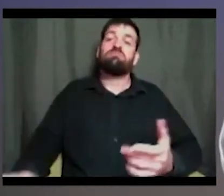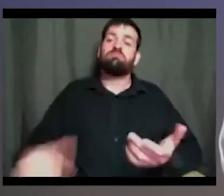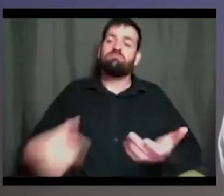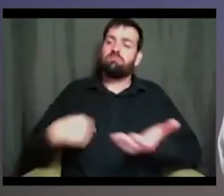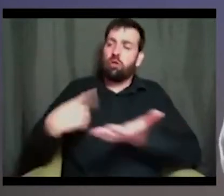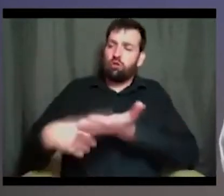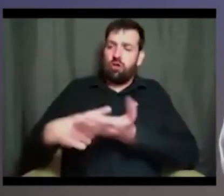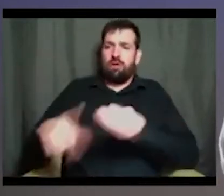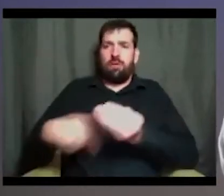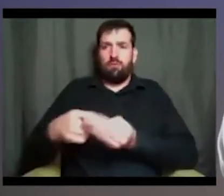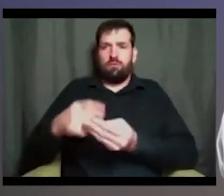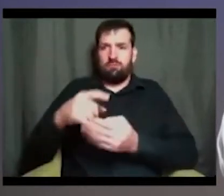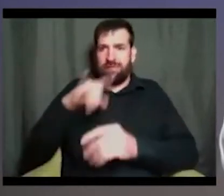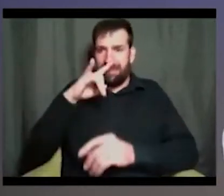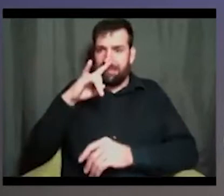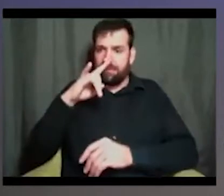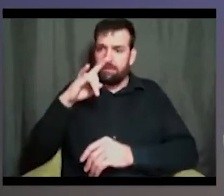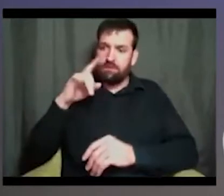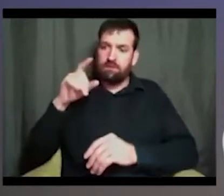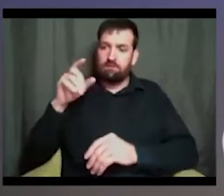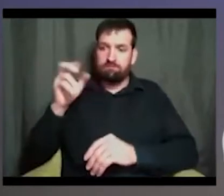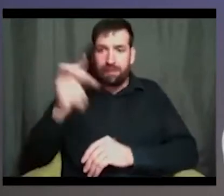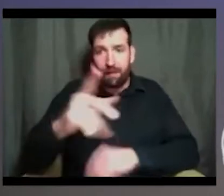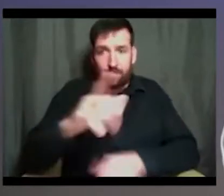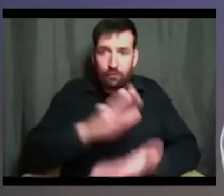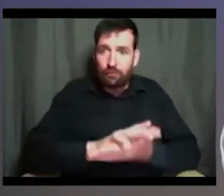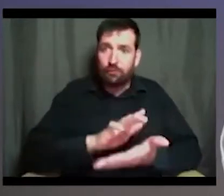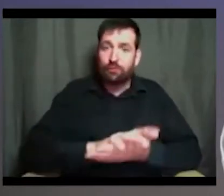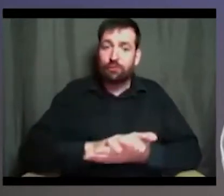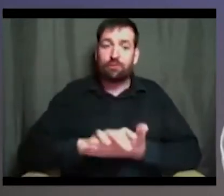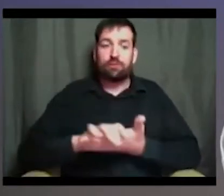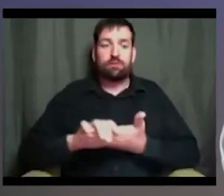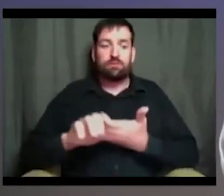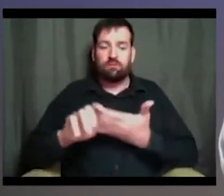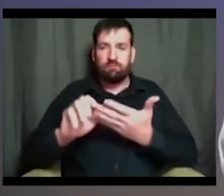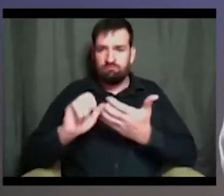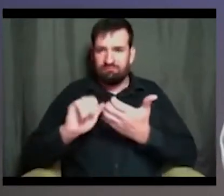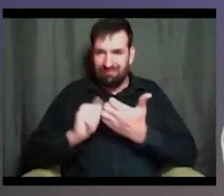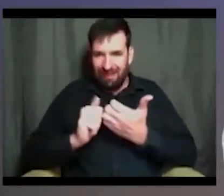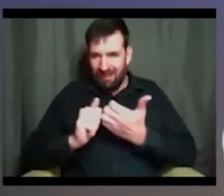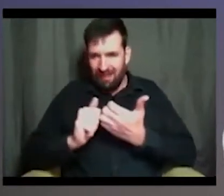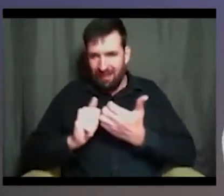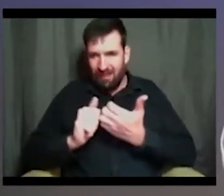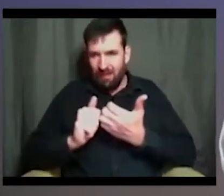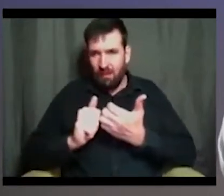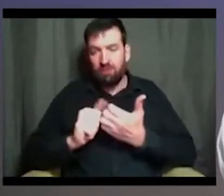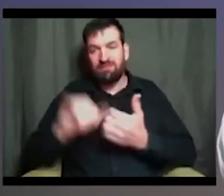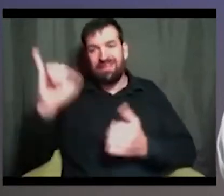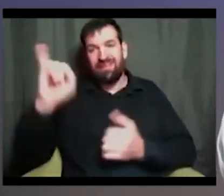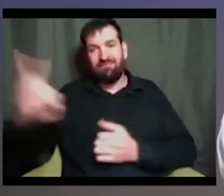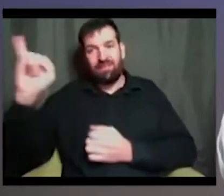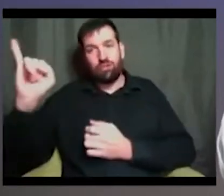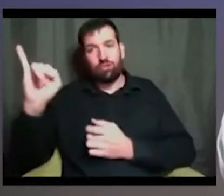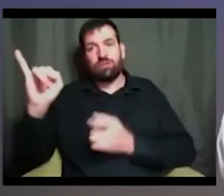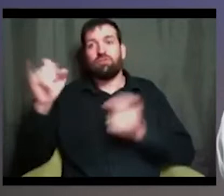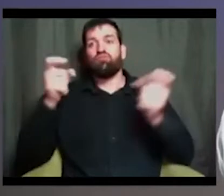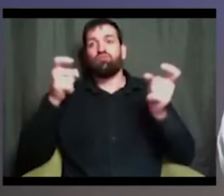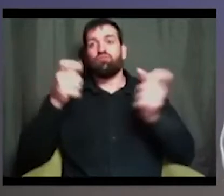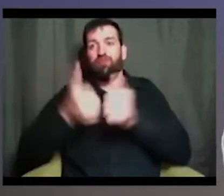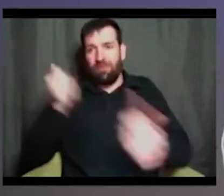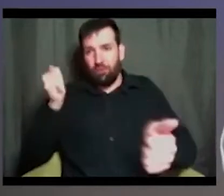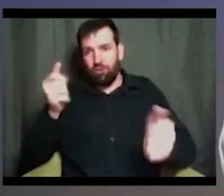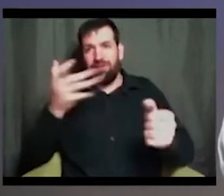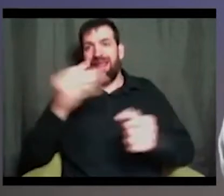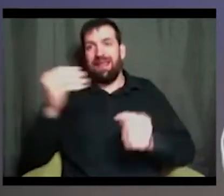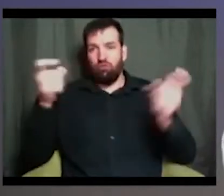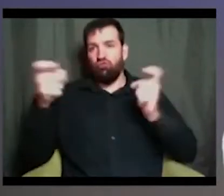be maintaining in school, how can we do that? Well, that's infection prevention and control measures outside of vaccinations.